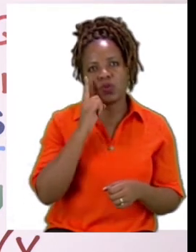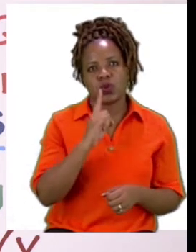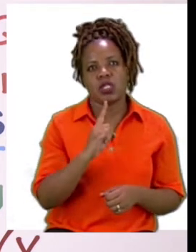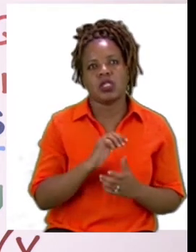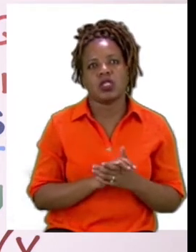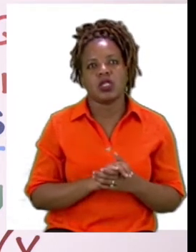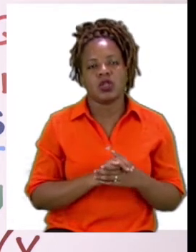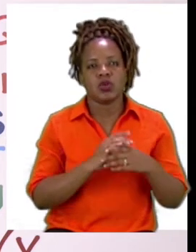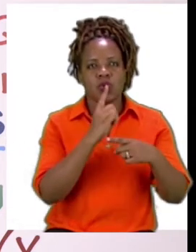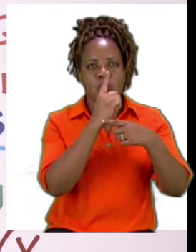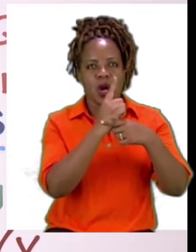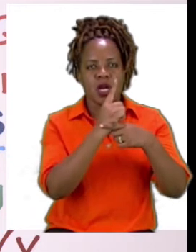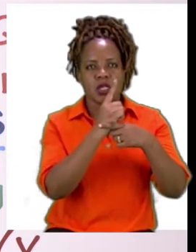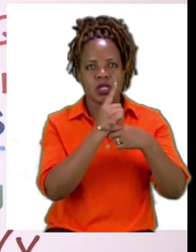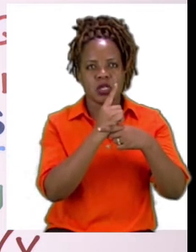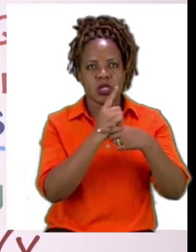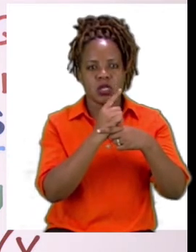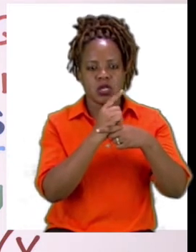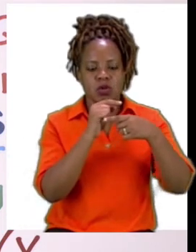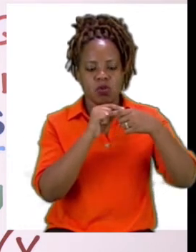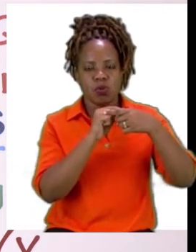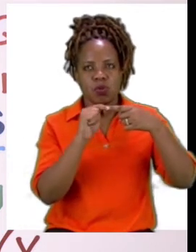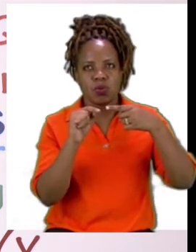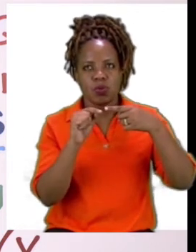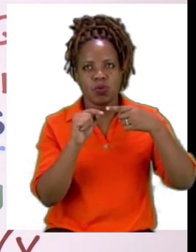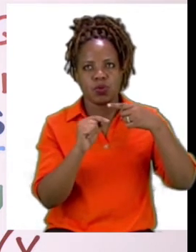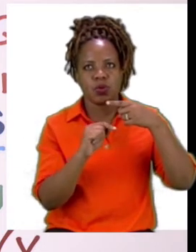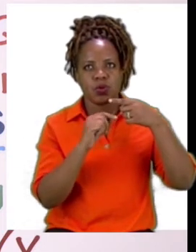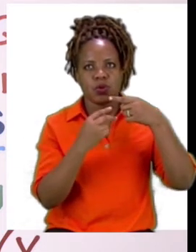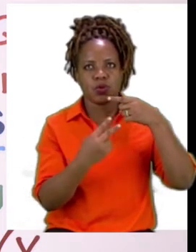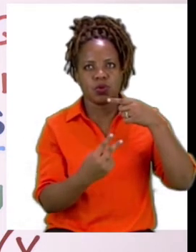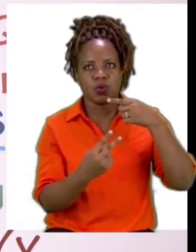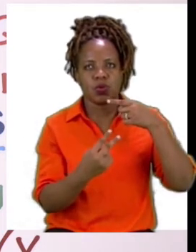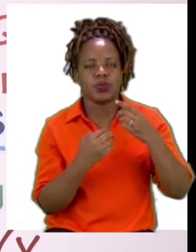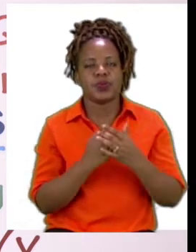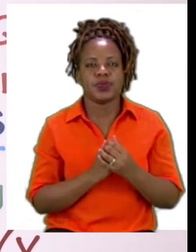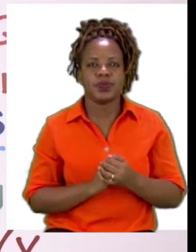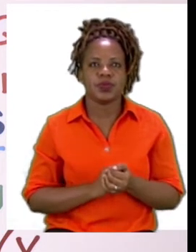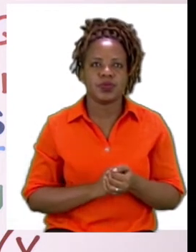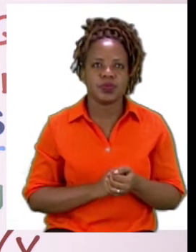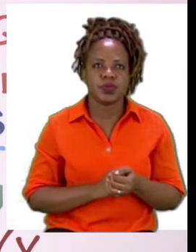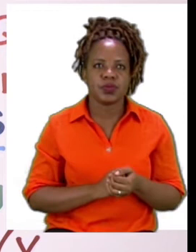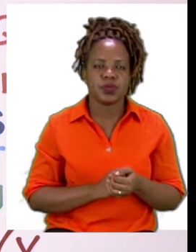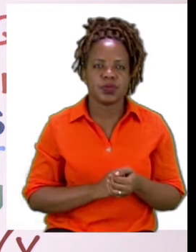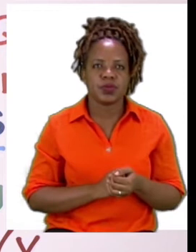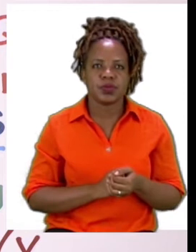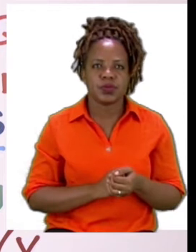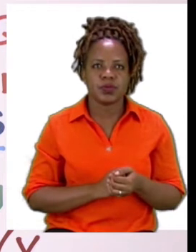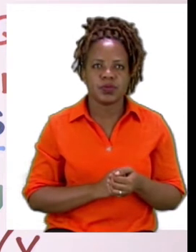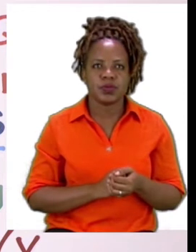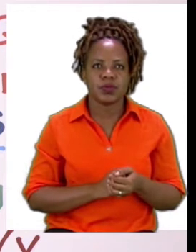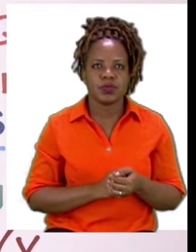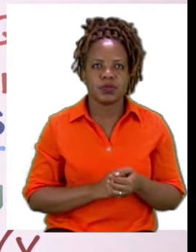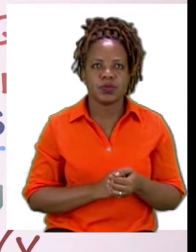say 1 and then a line and we write the 2. If I were to cut